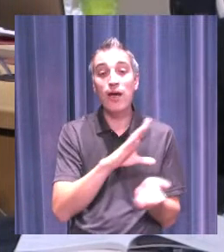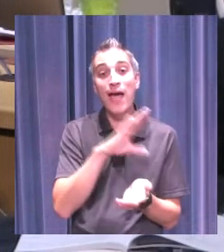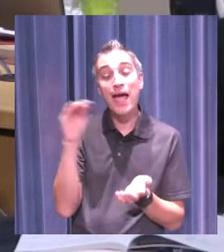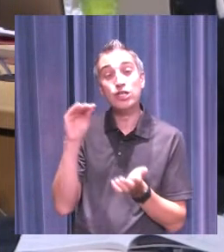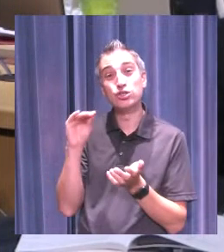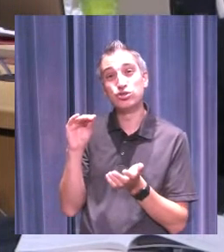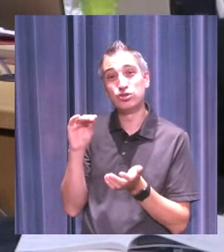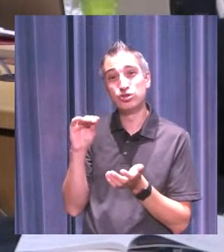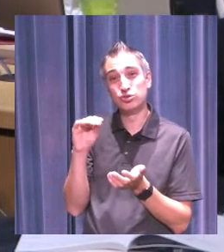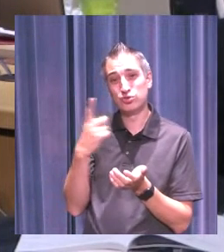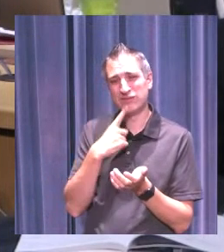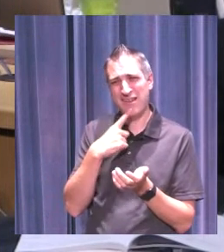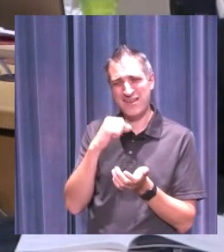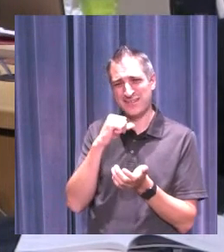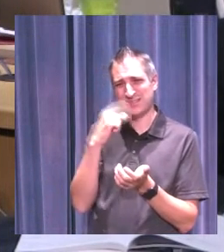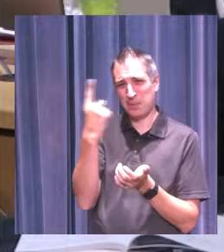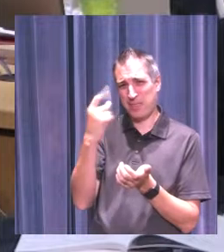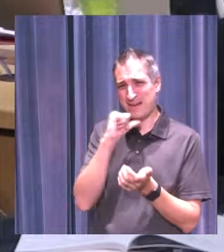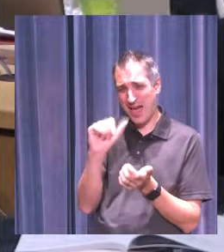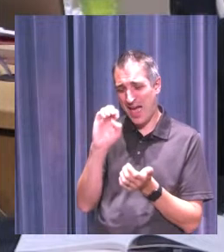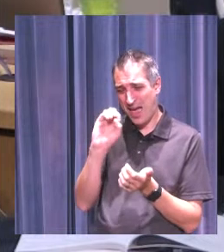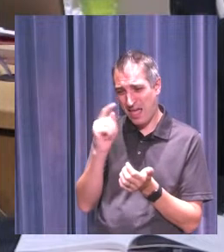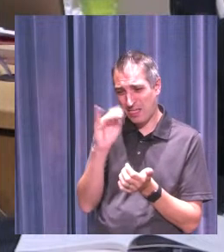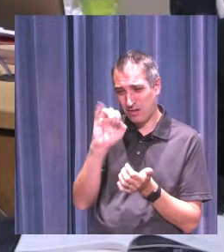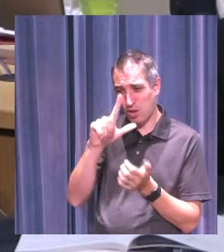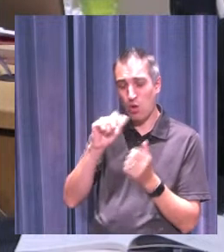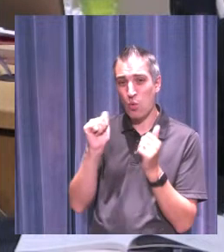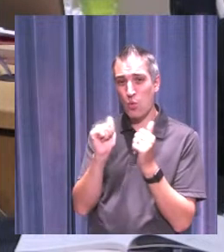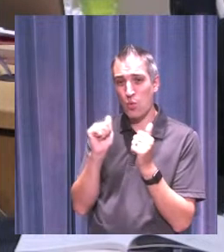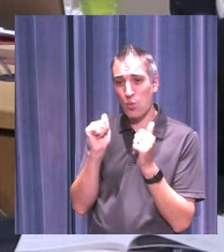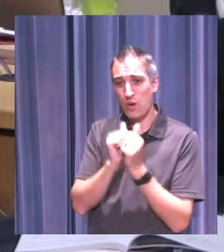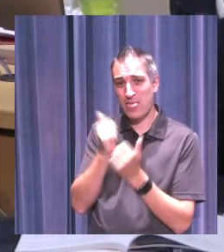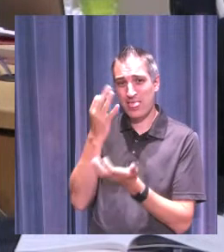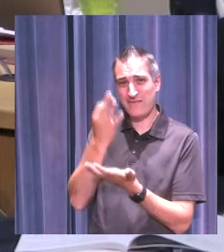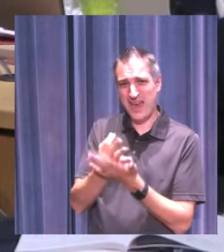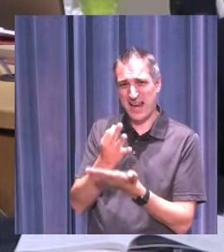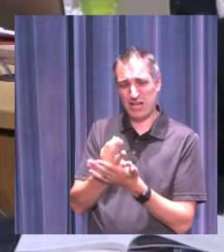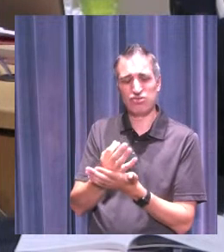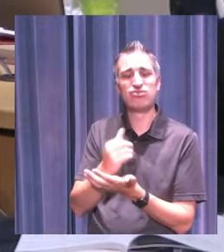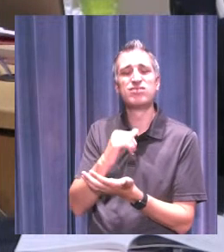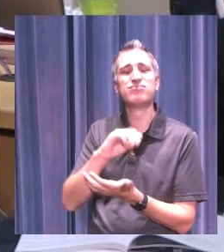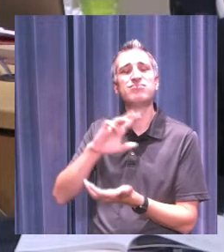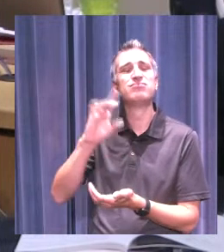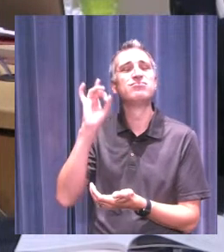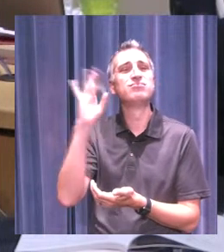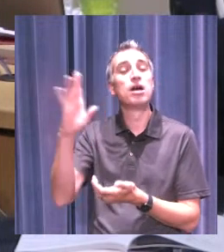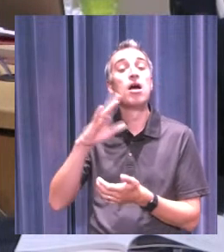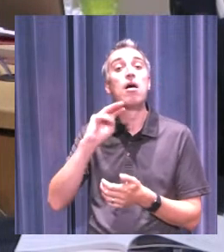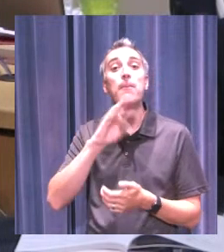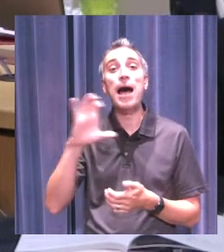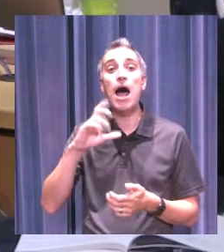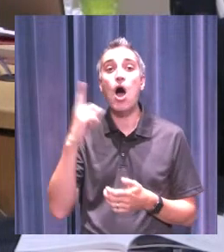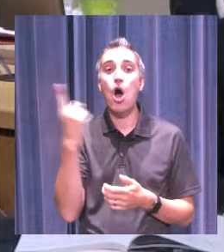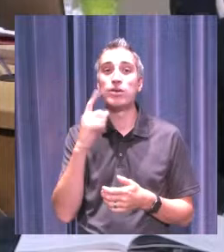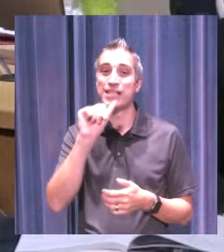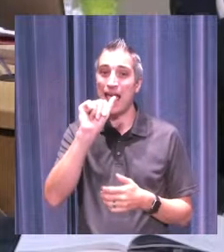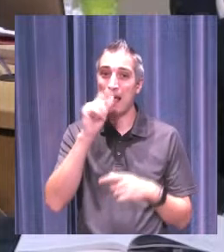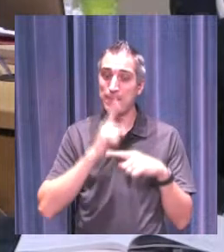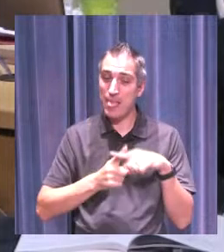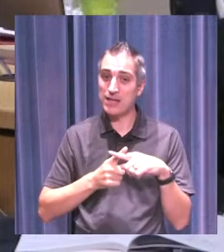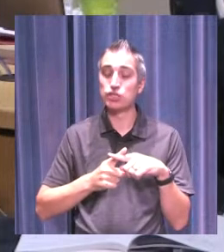something unethical happening with the finances is absurd. Please keep in mind, Mott has consistently had an A+